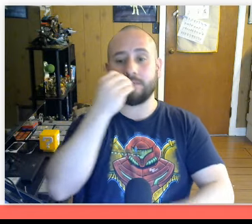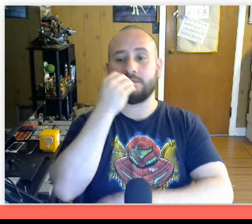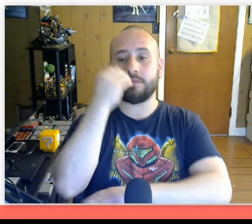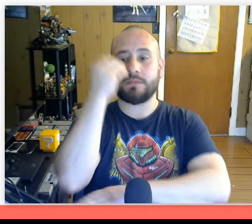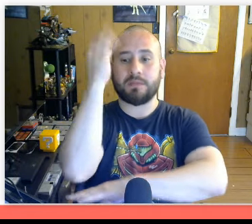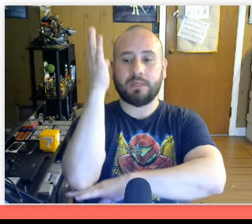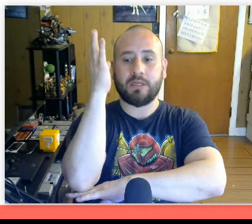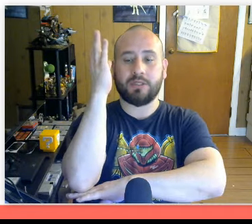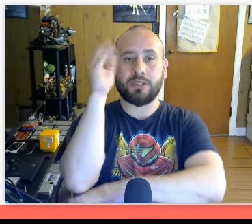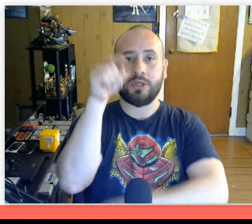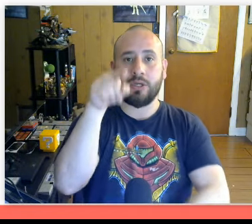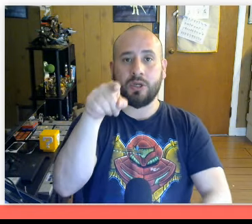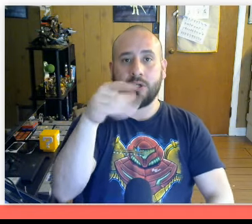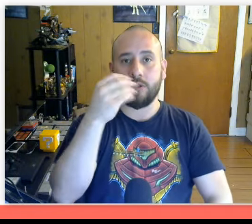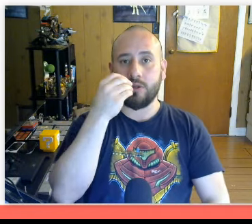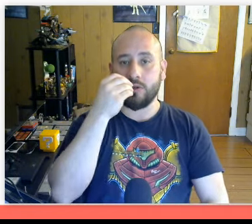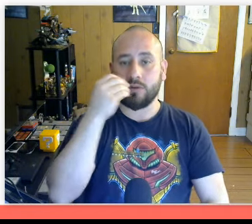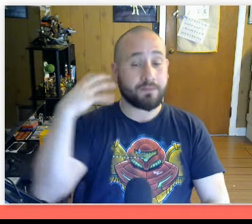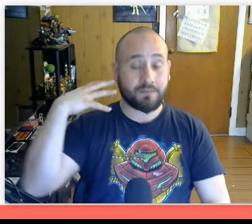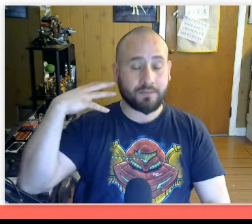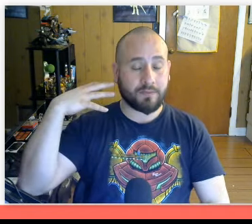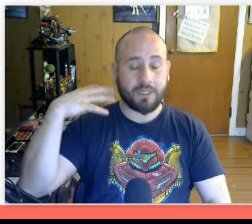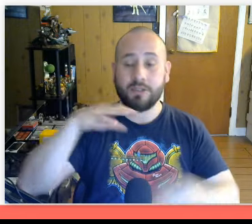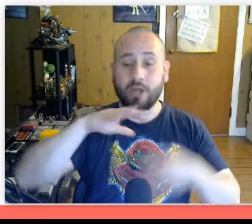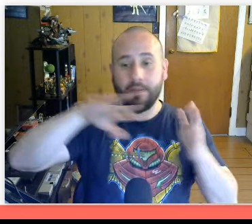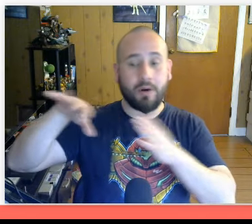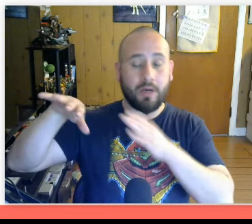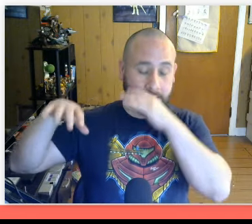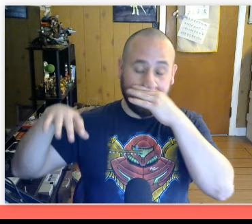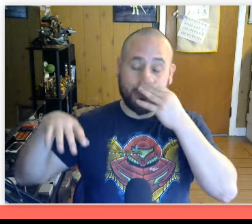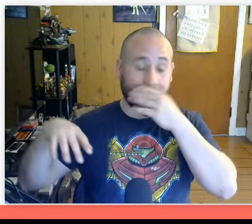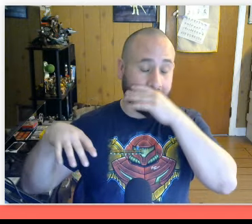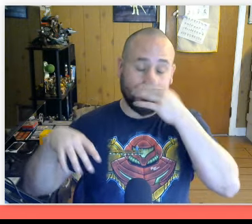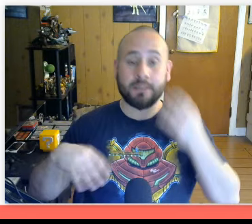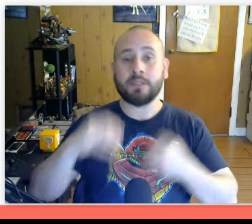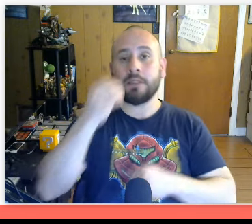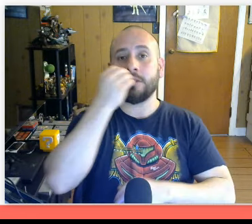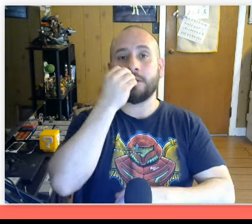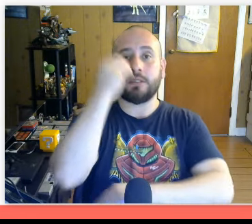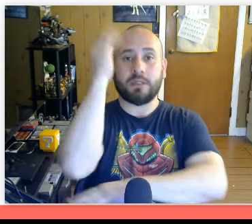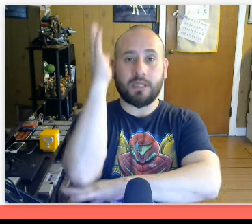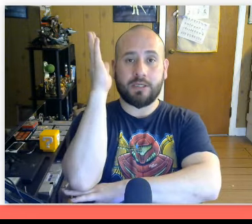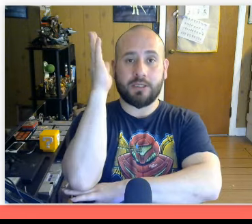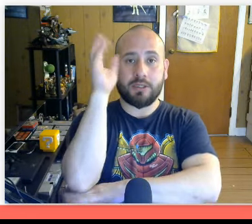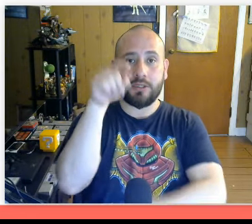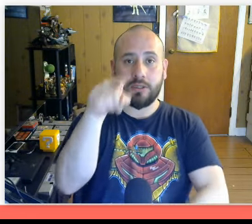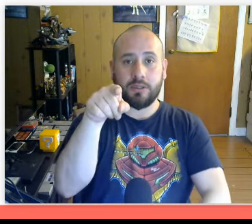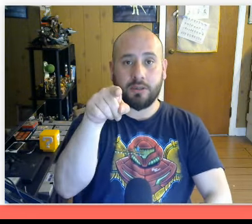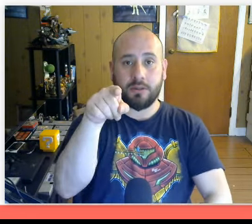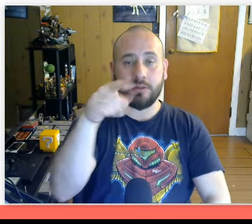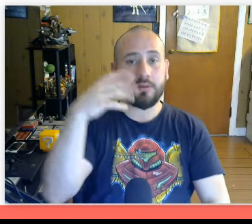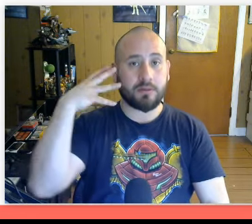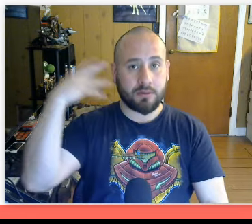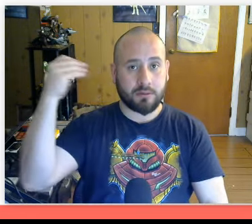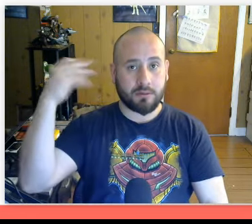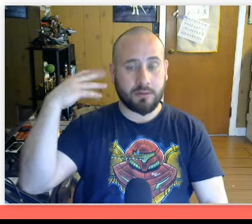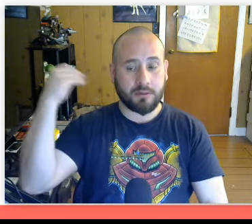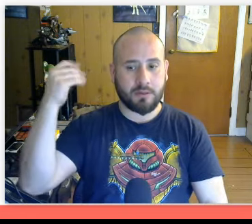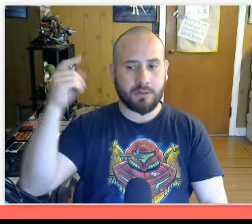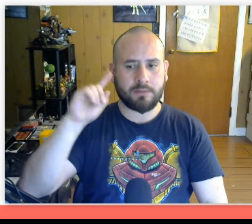time. Lunch, you sorry, pause. Let's do that again. Lunch.